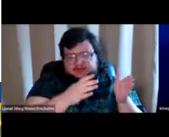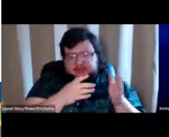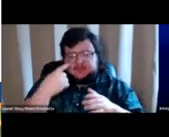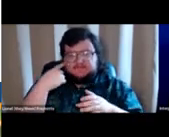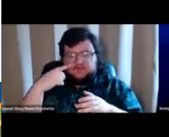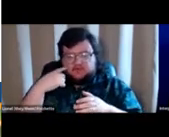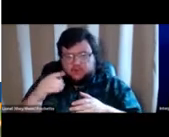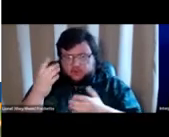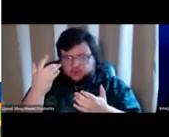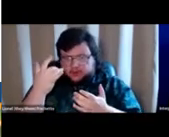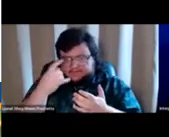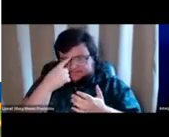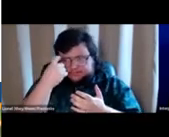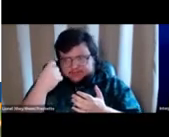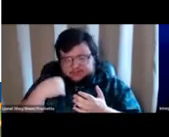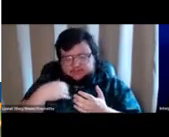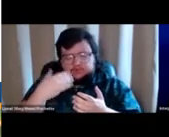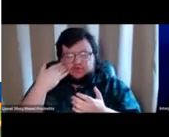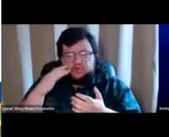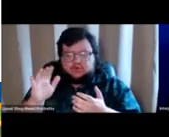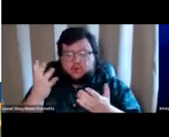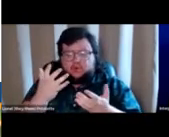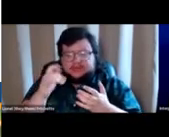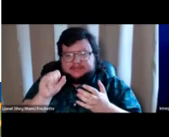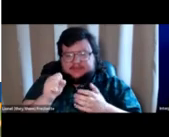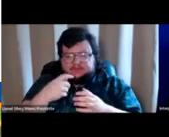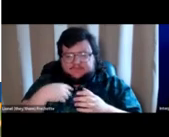the person-centered planning.